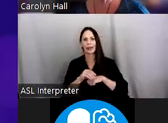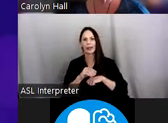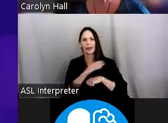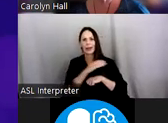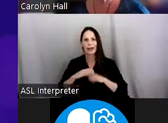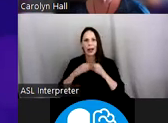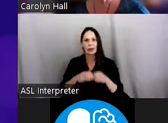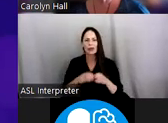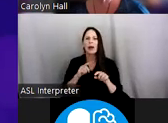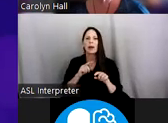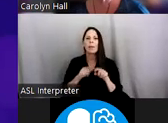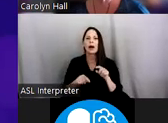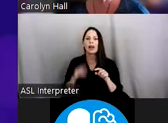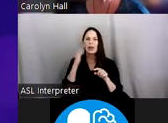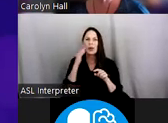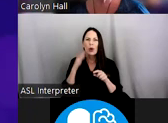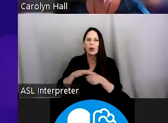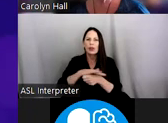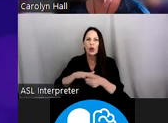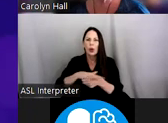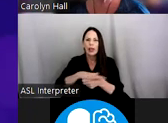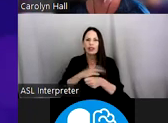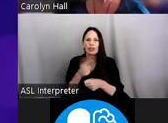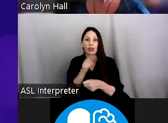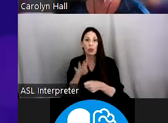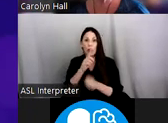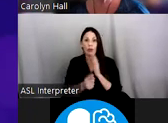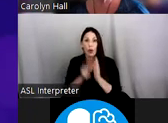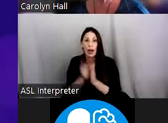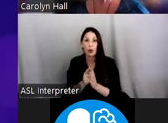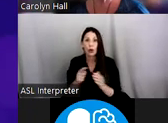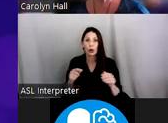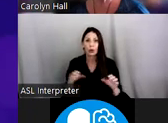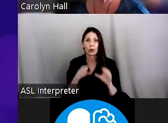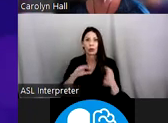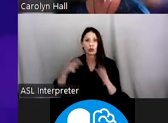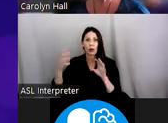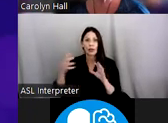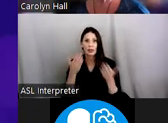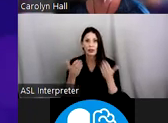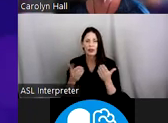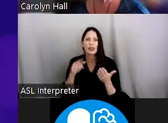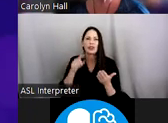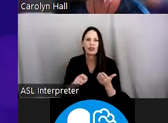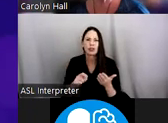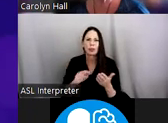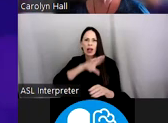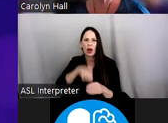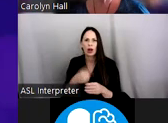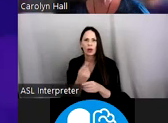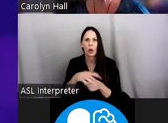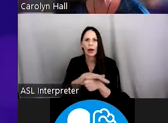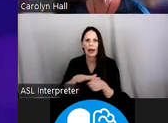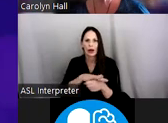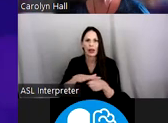like 24-hour crisis services all being in one area. And I also know that UC Health is or